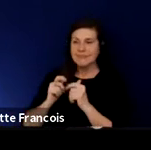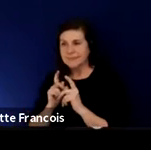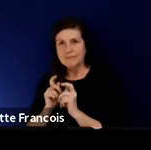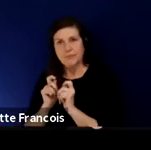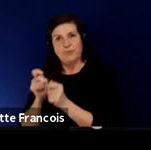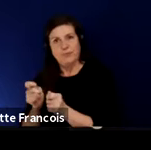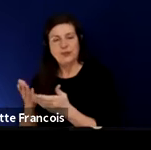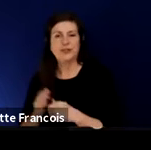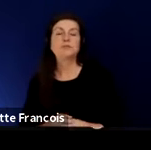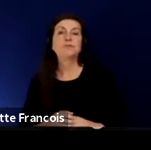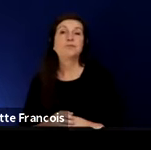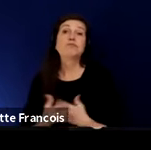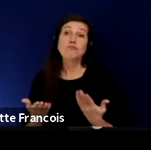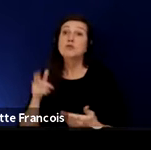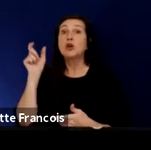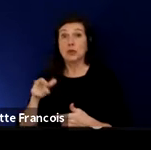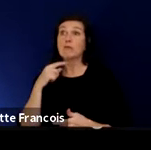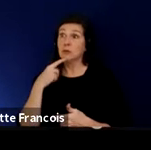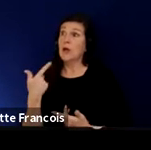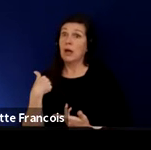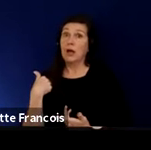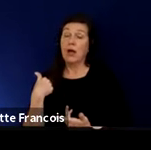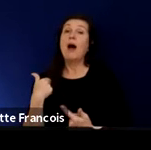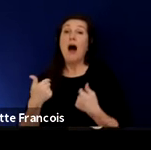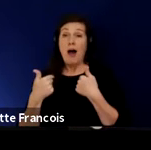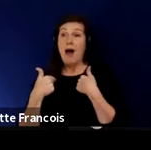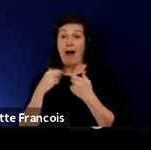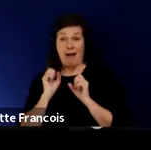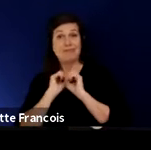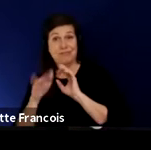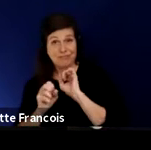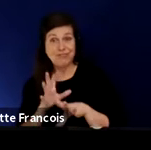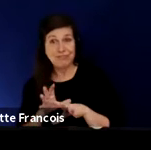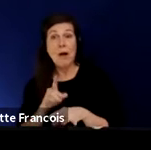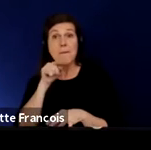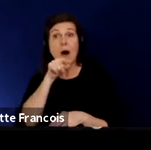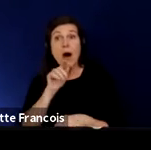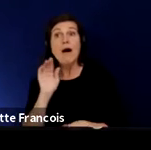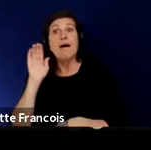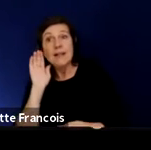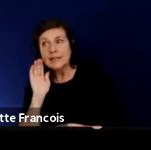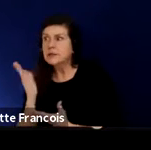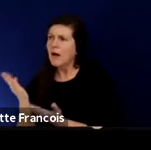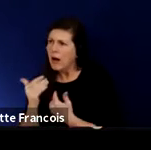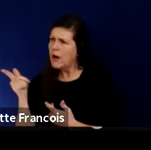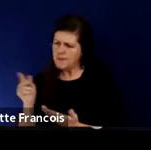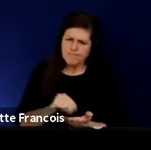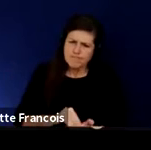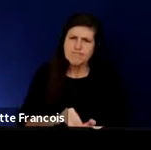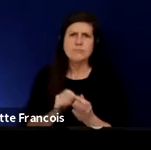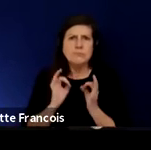of respondents saying that, yeah, we are heard, but we are not listened to. So I'm invited to give my expertise, but nobody really cares what I